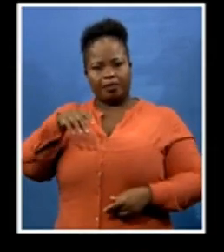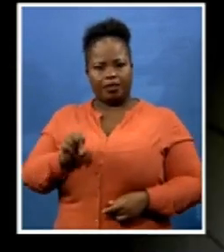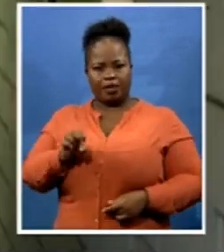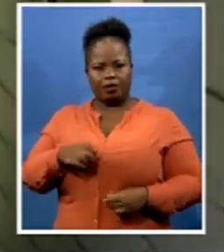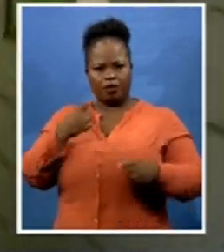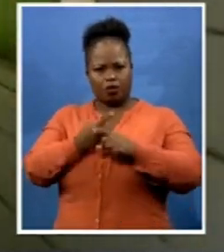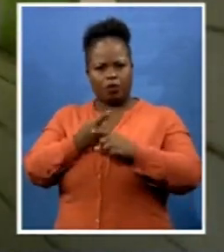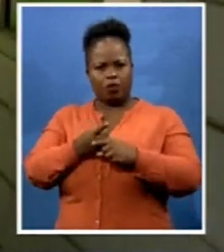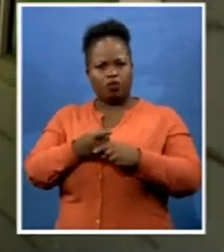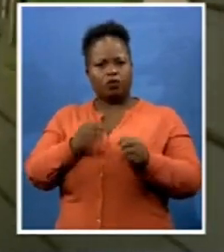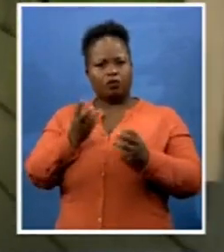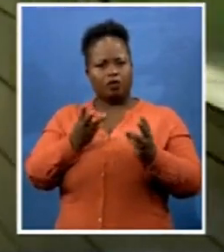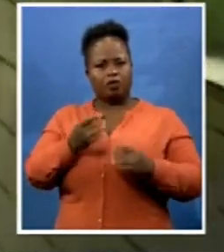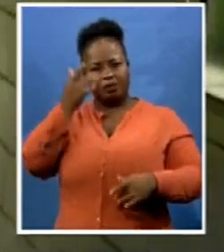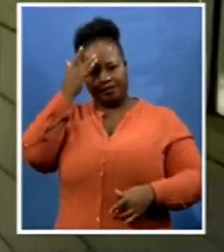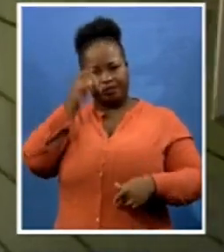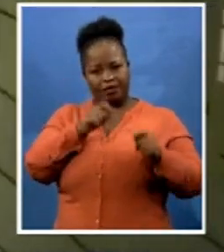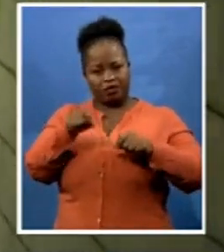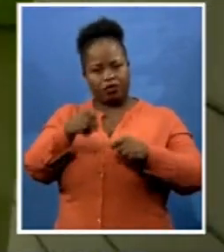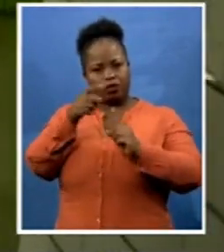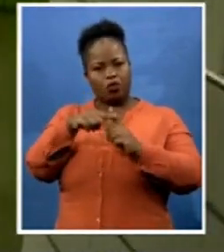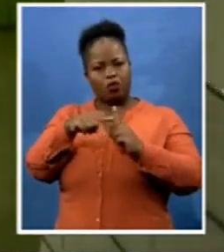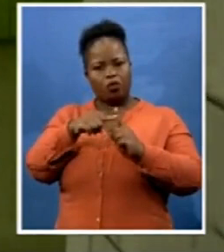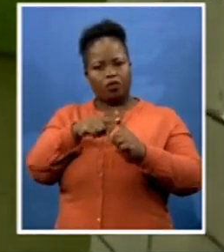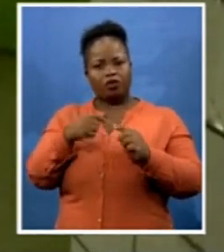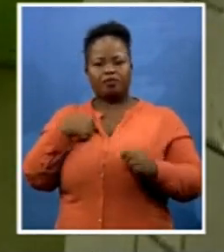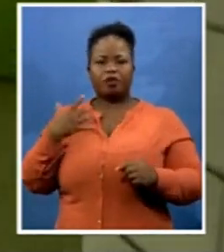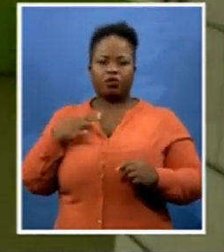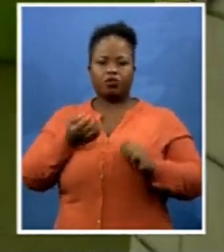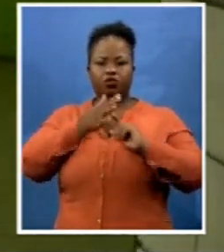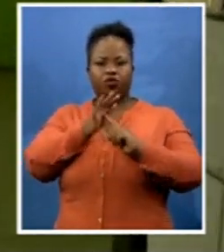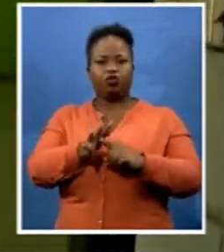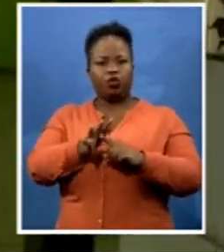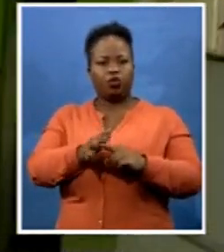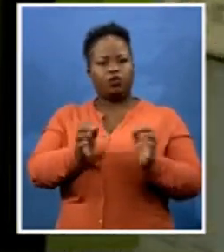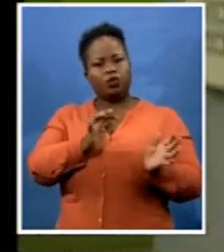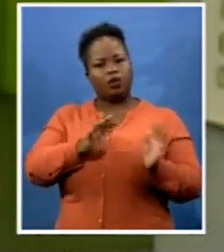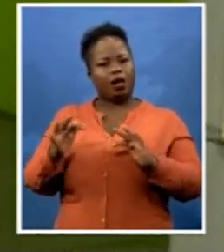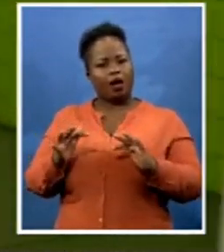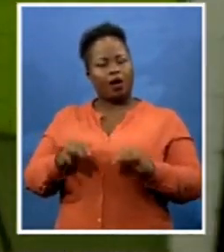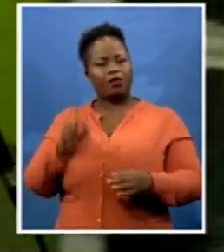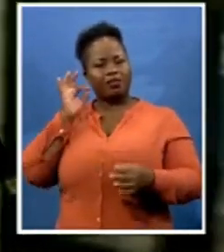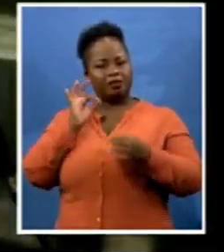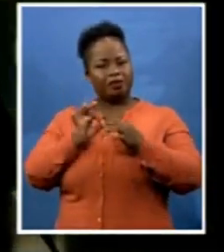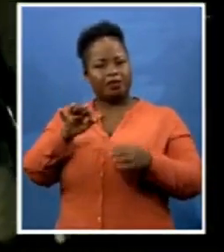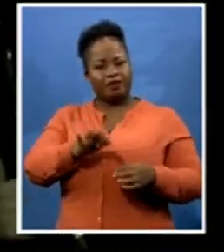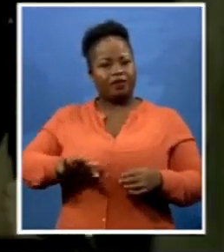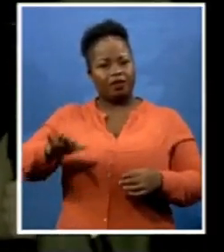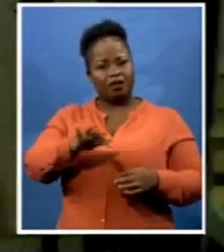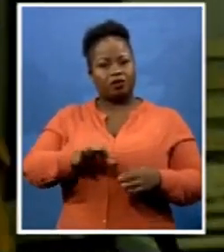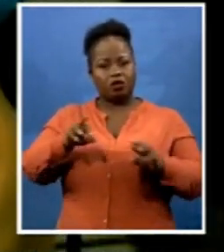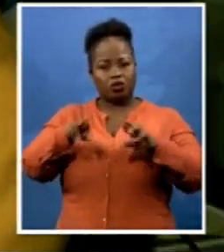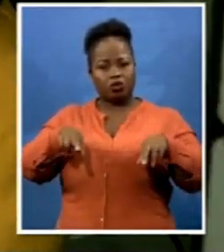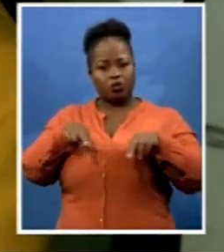with the virus. But I want to just show you a prototype of how a specific ward or specific room is going to look like once